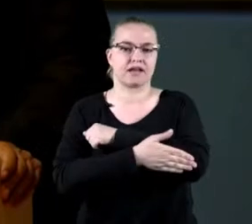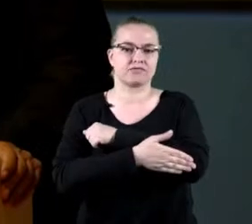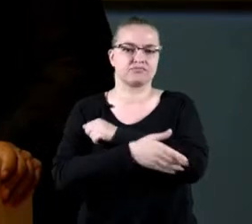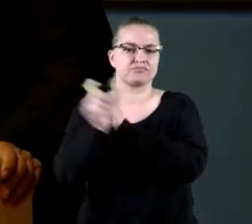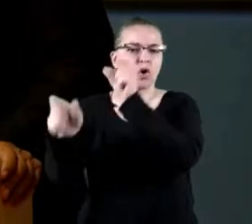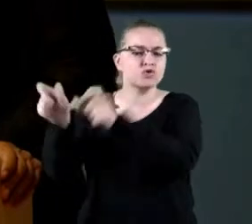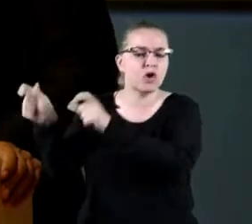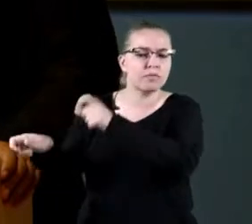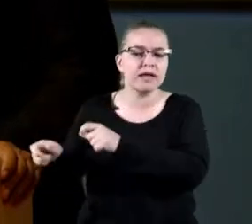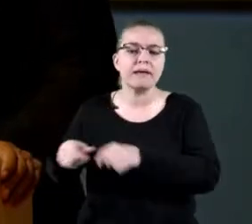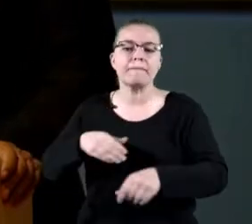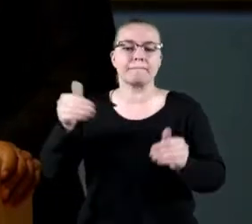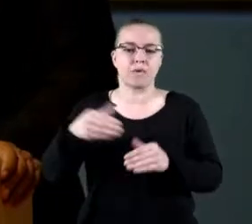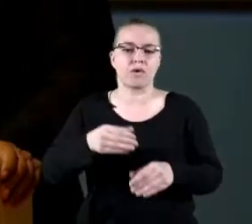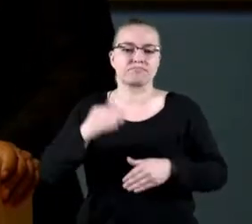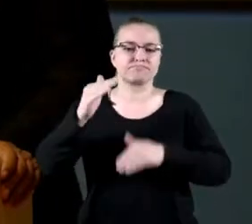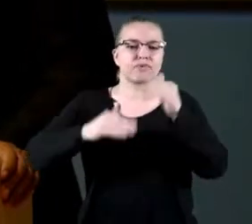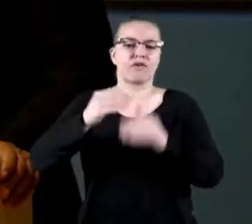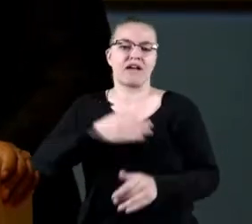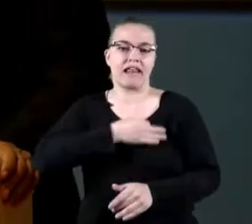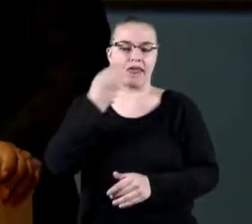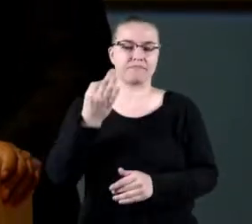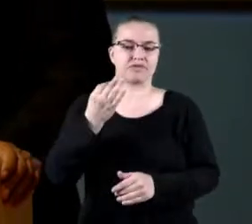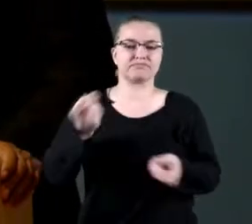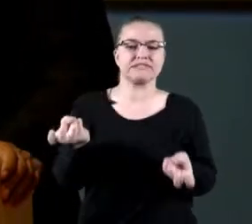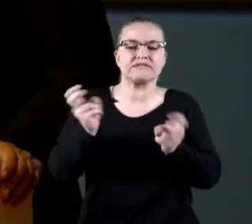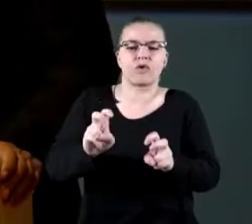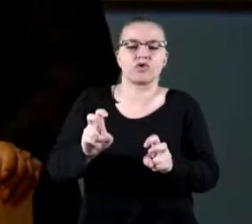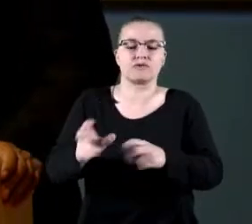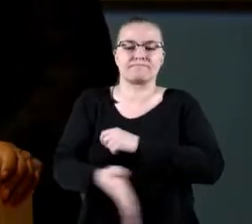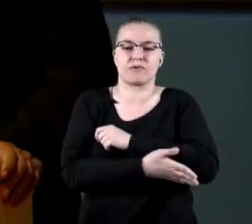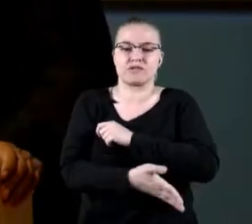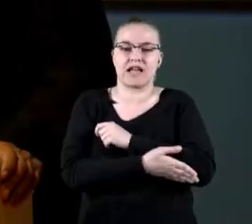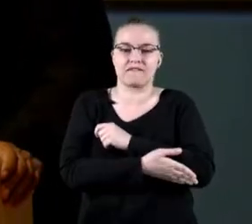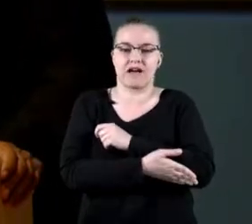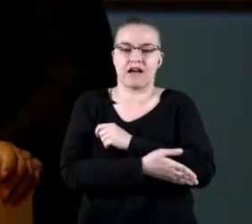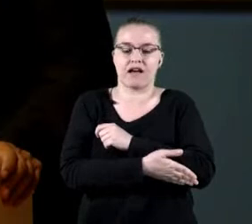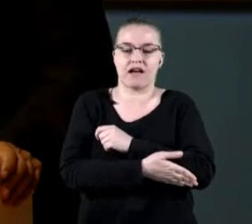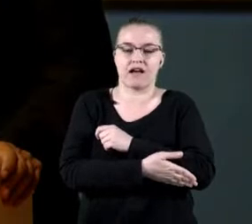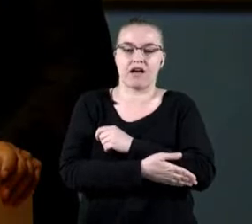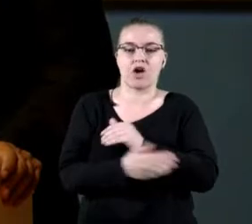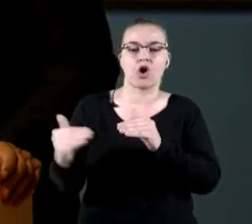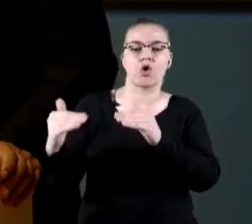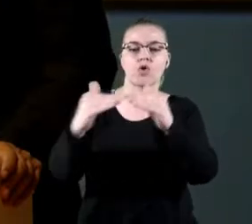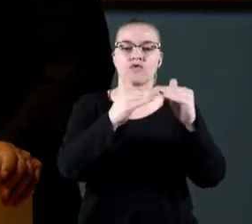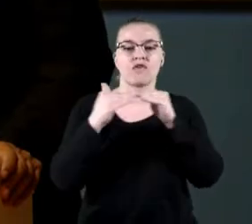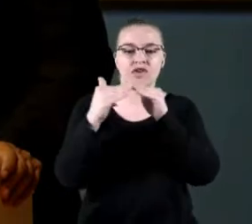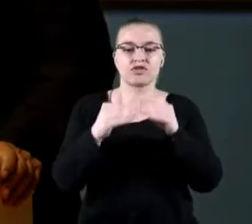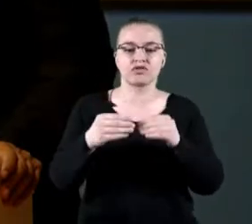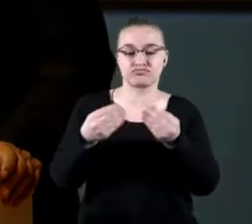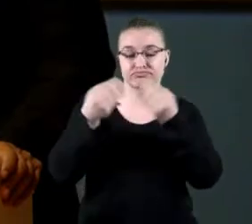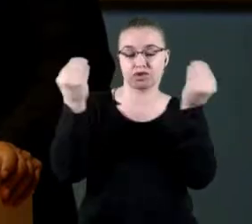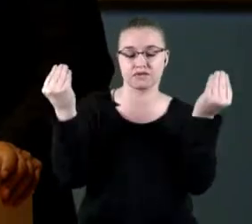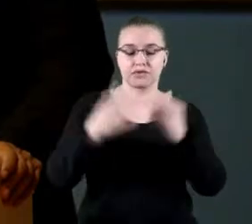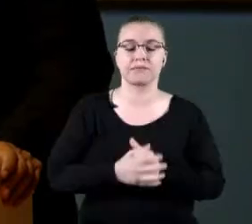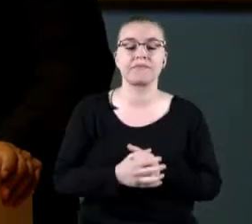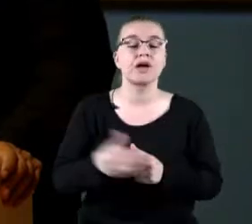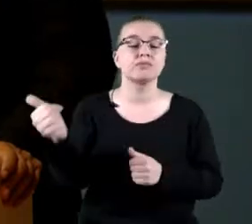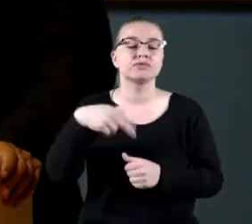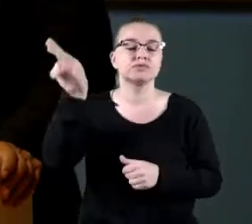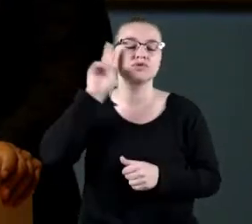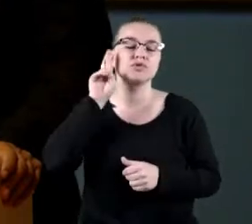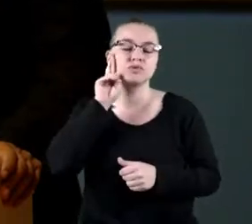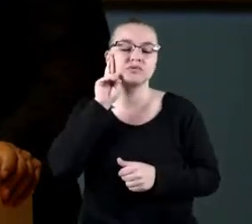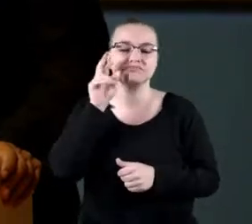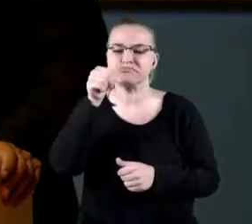for sustainable development. But then we realized that we cannot run after disasters all the time. I mean, we have to prevent, we have to advance our agenda,